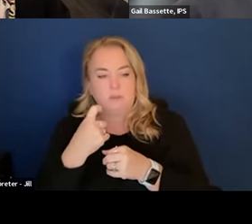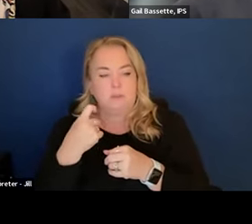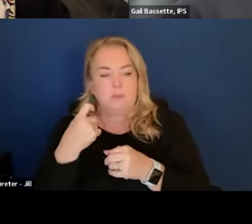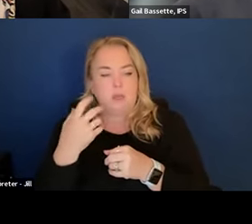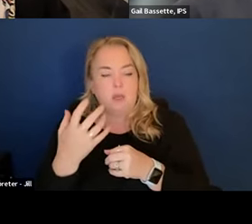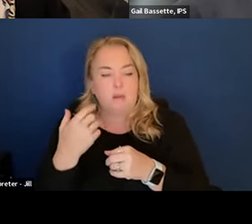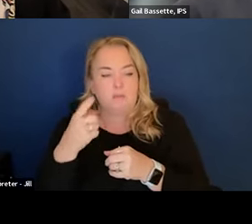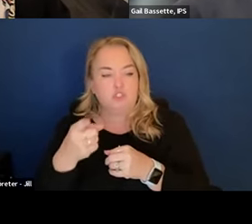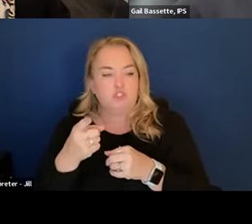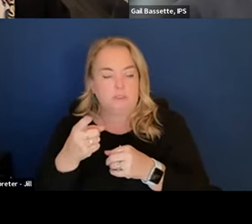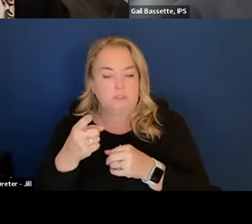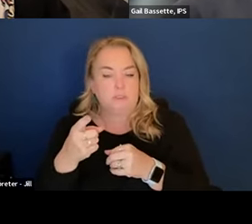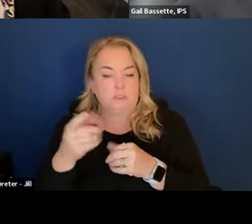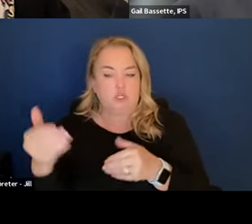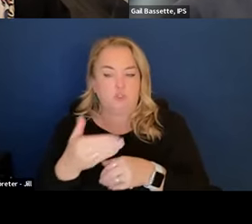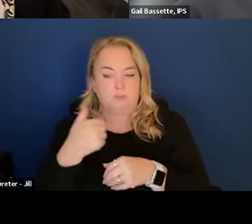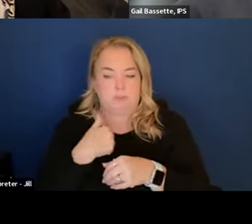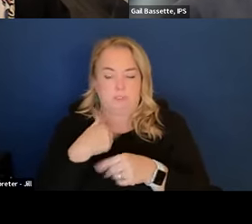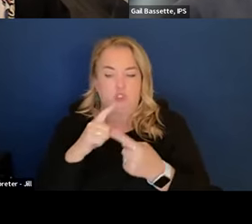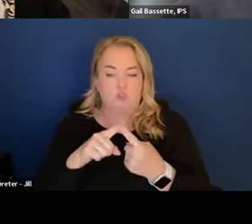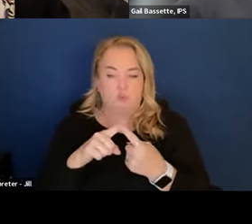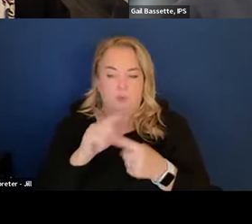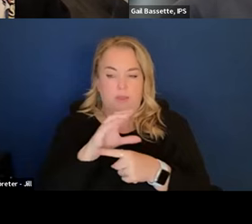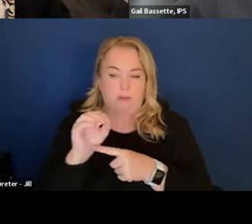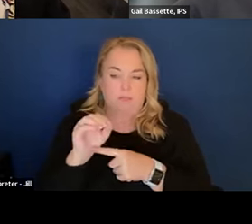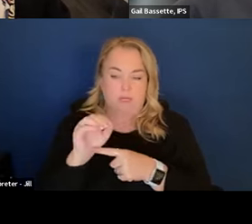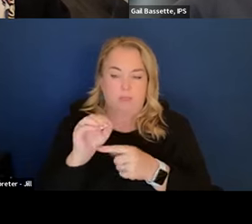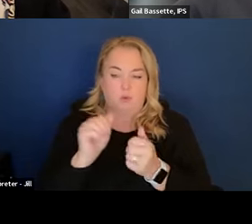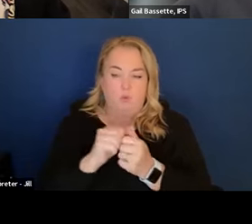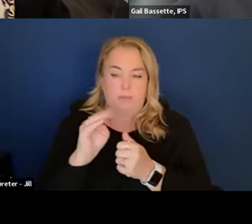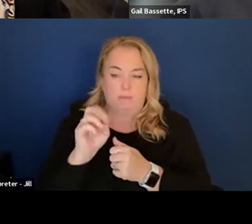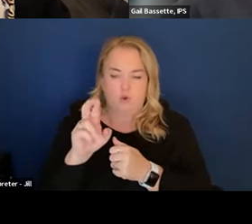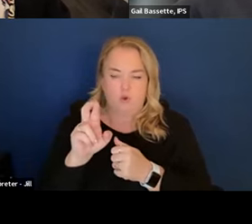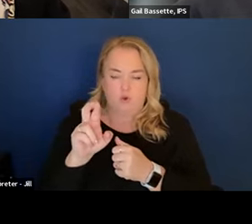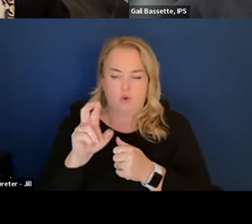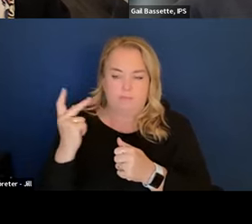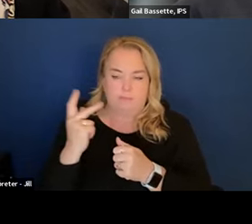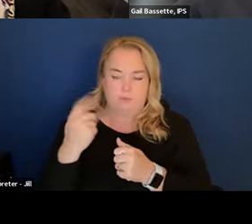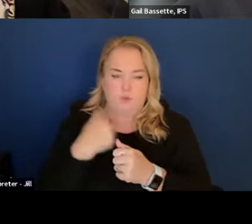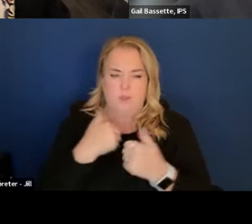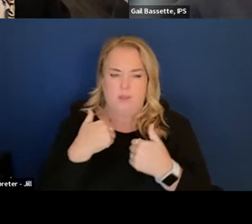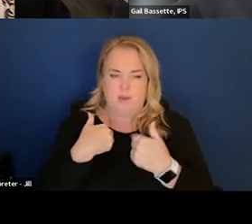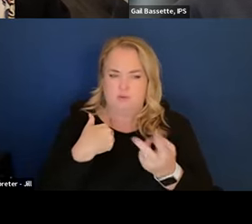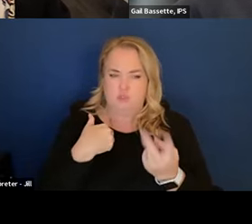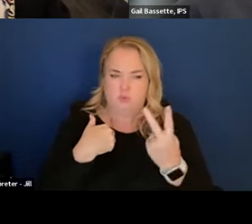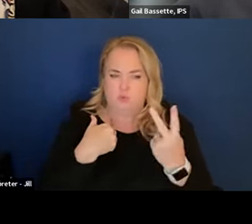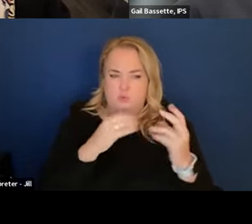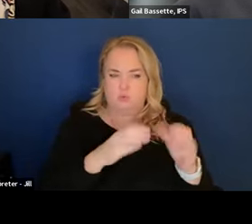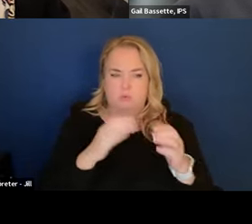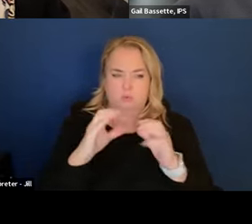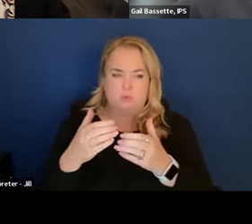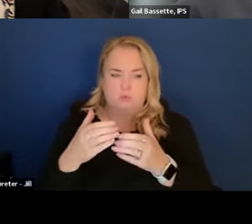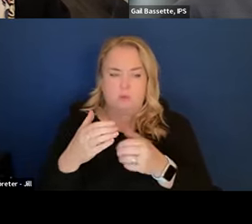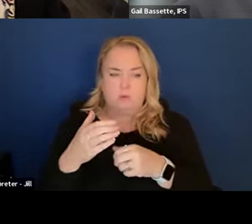committee through my work with MER, which is a firm my partners and I run. And we have two principal areas of business that